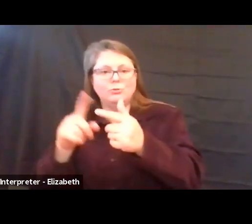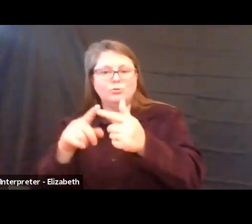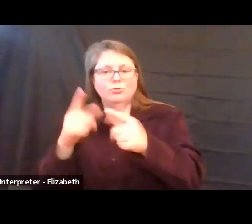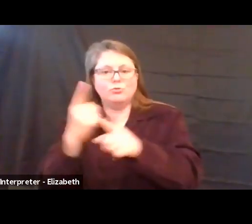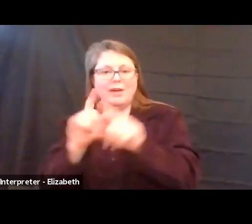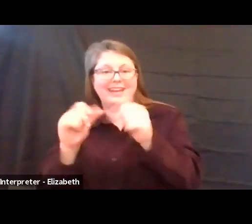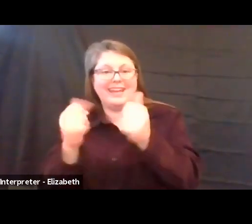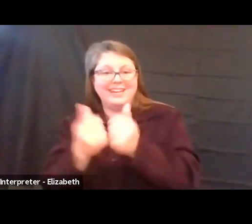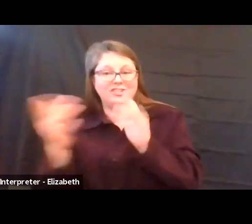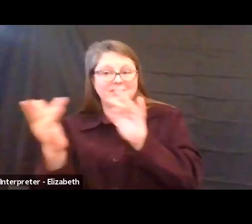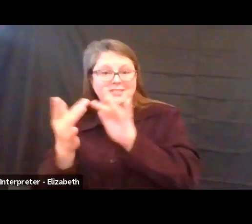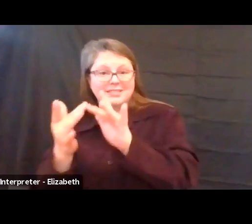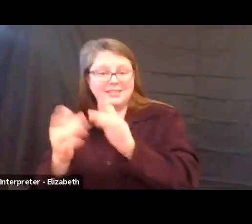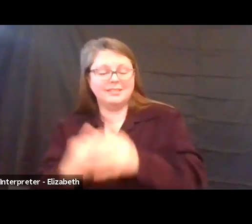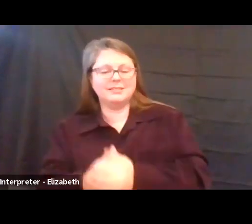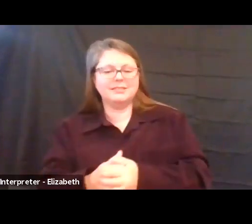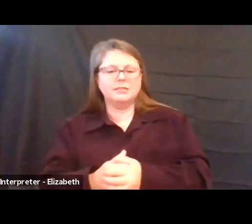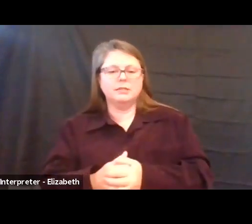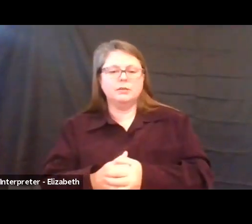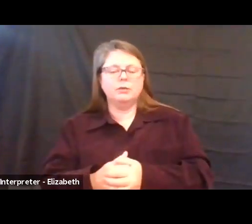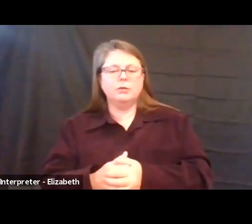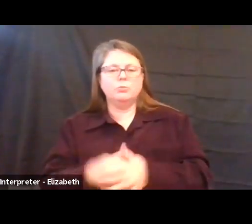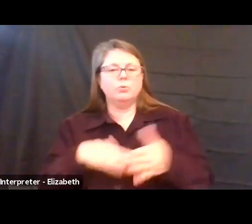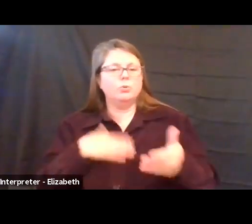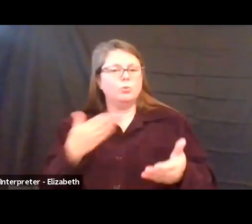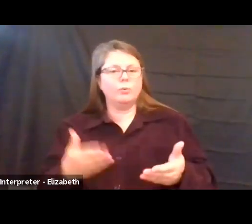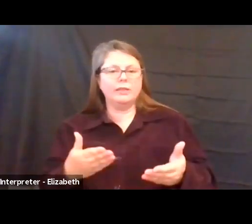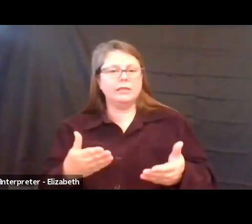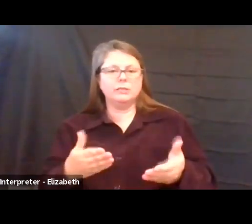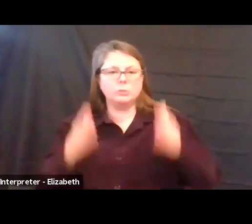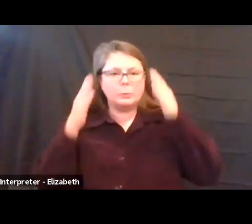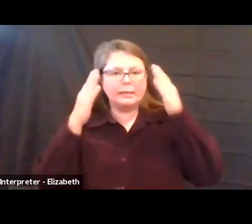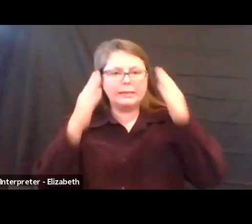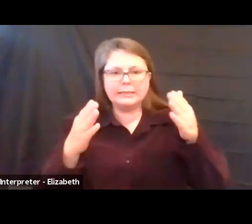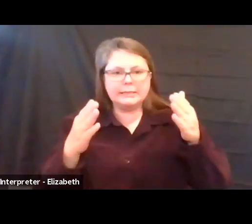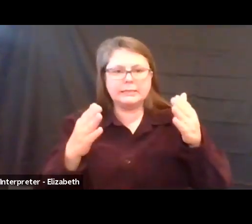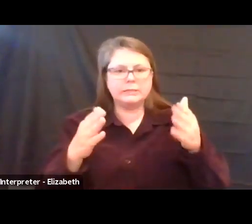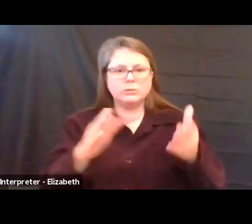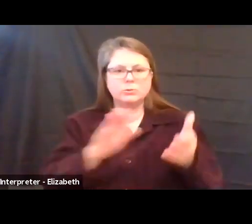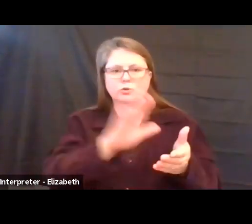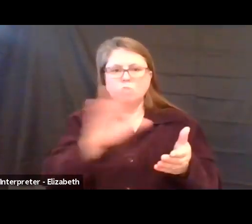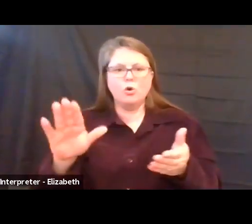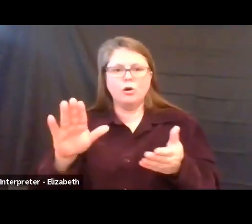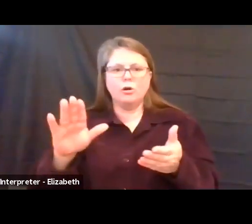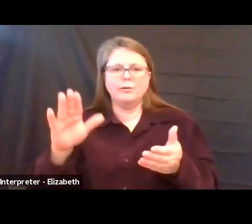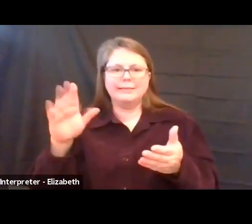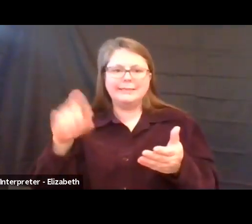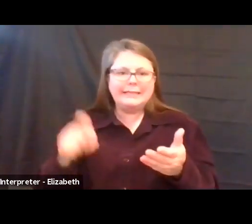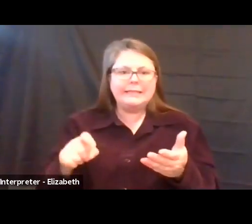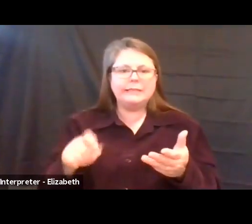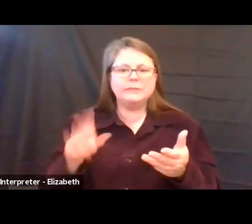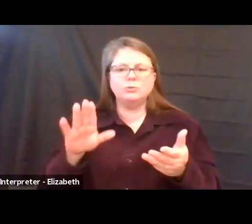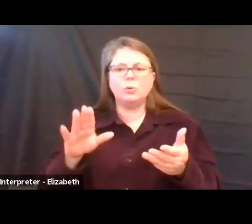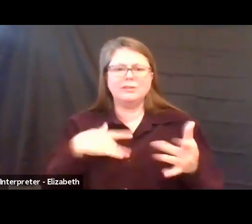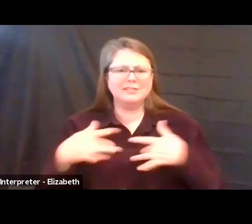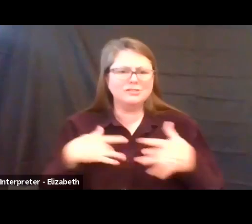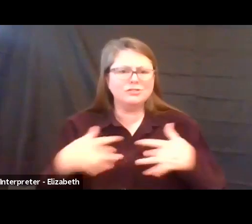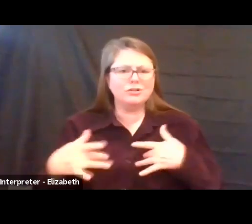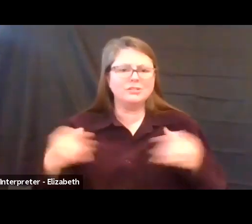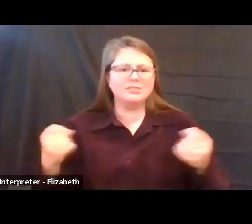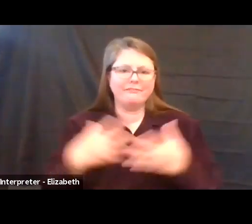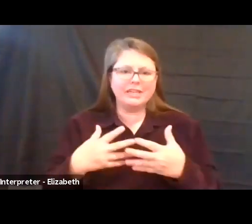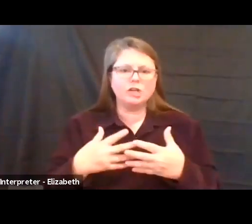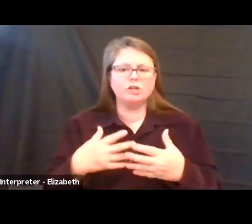by listening to their concerns and needs and just being an ear for them, somebody to vent on if they need to, as well